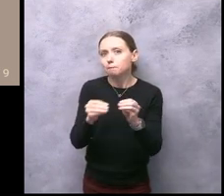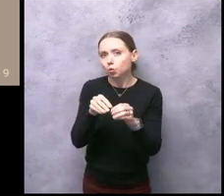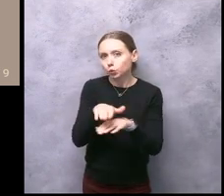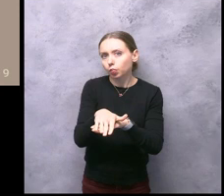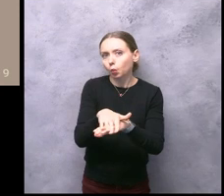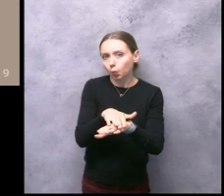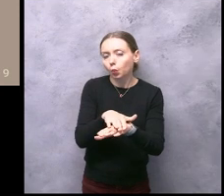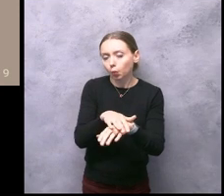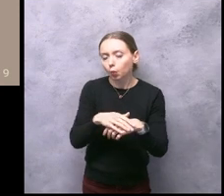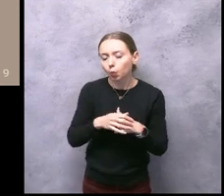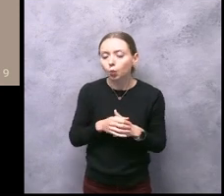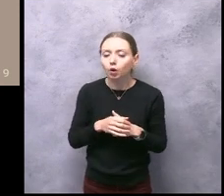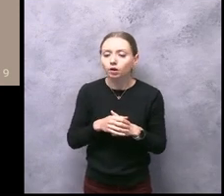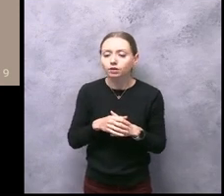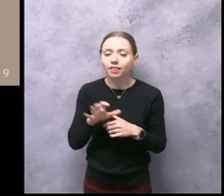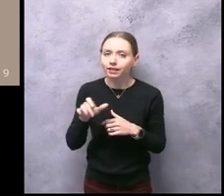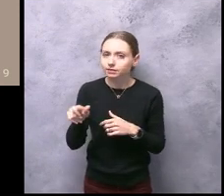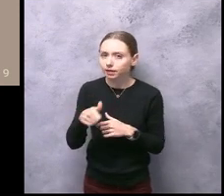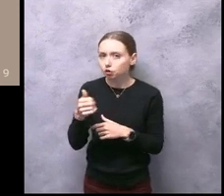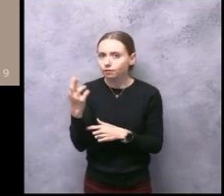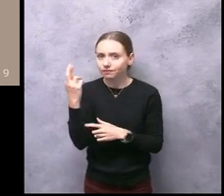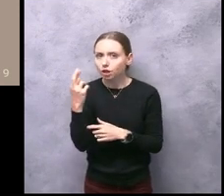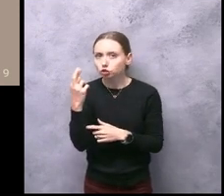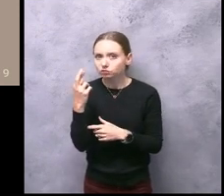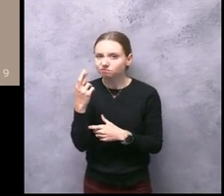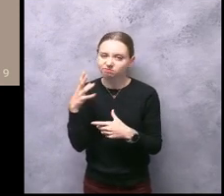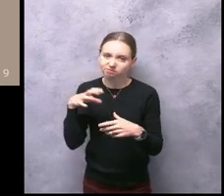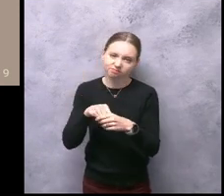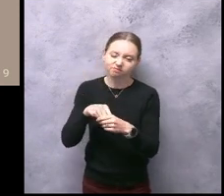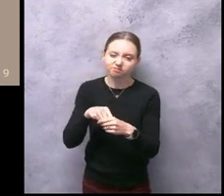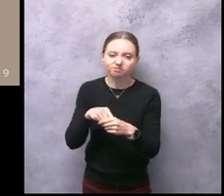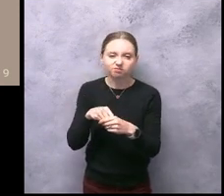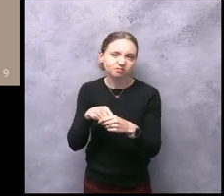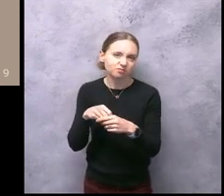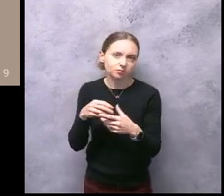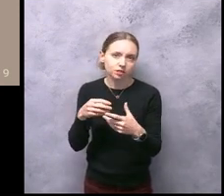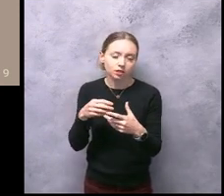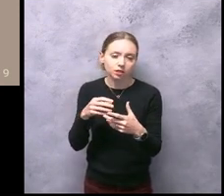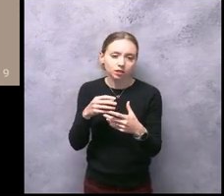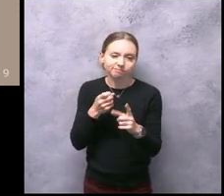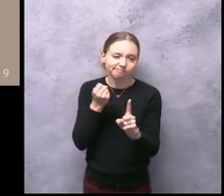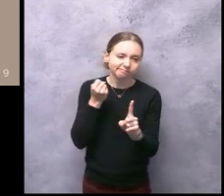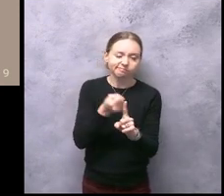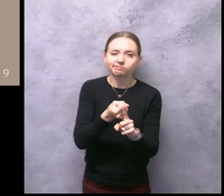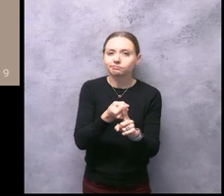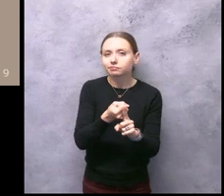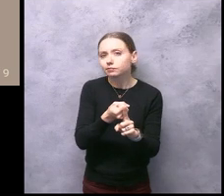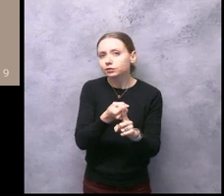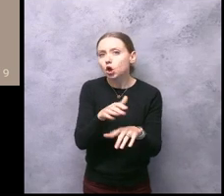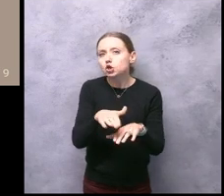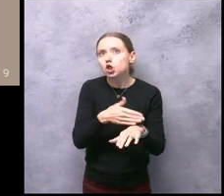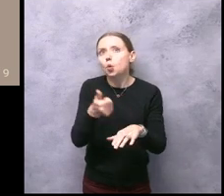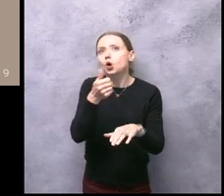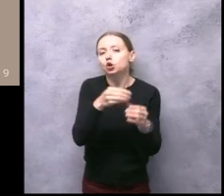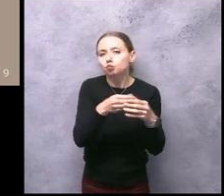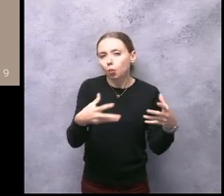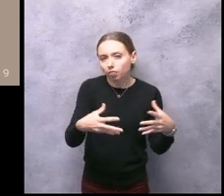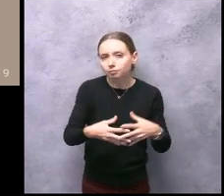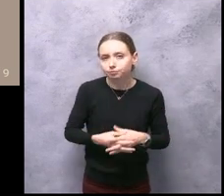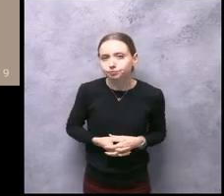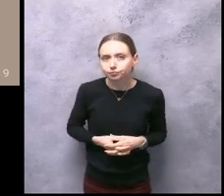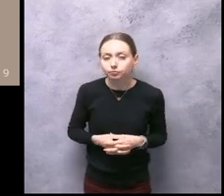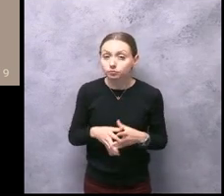Another factor, as I mentioned before, that has contributed to the deceleration of growth.